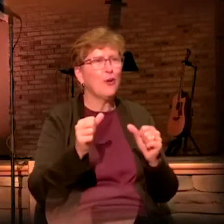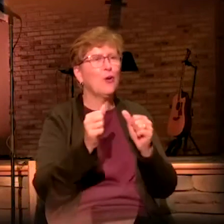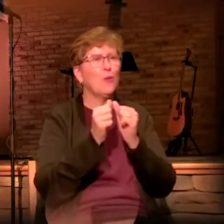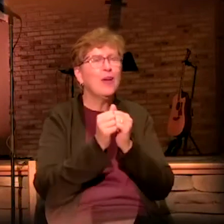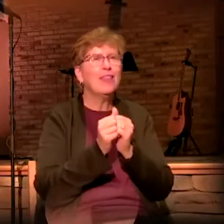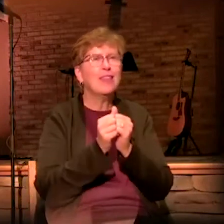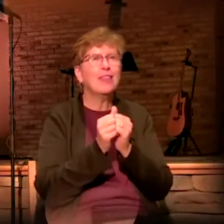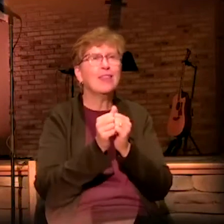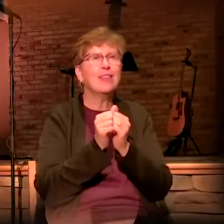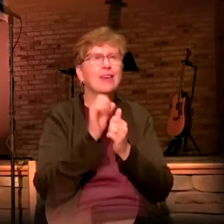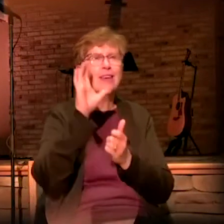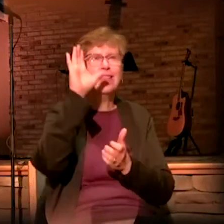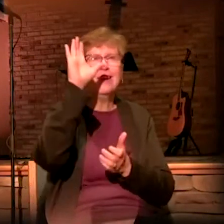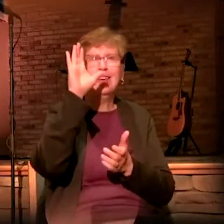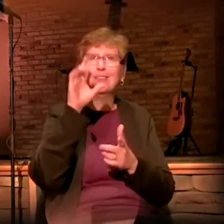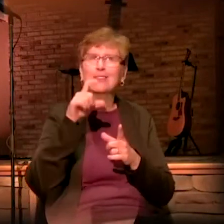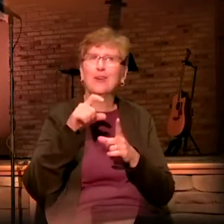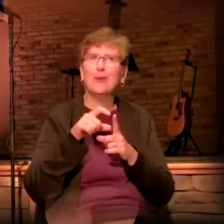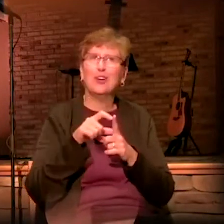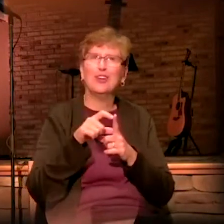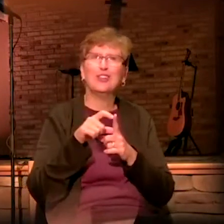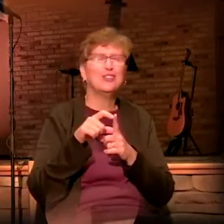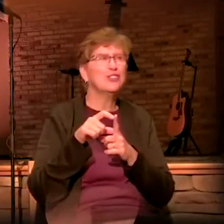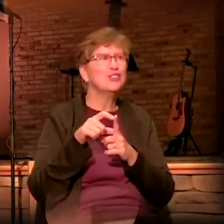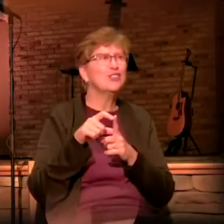these words."